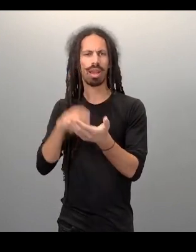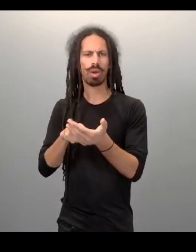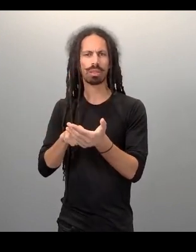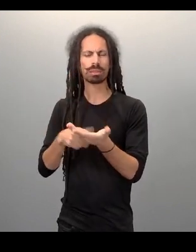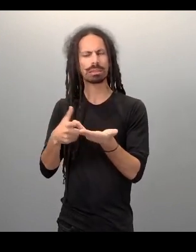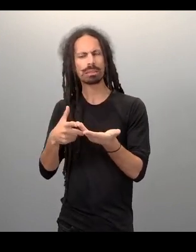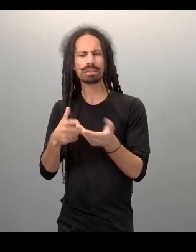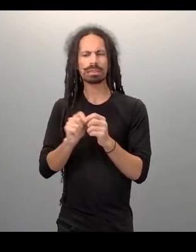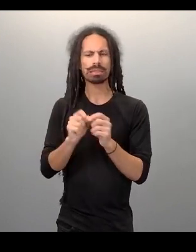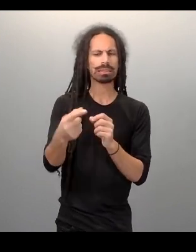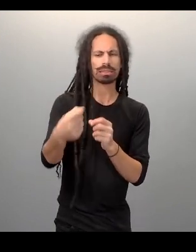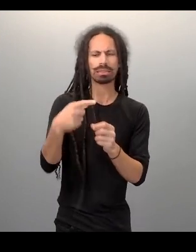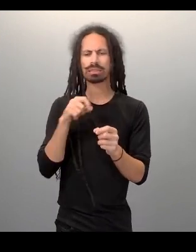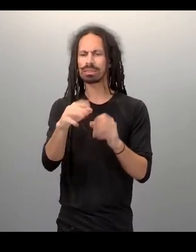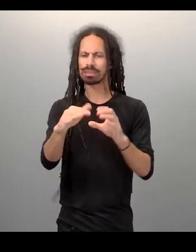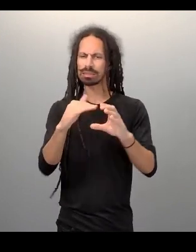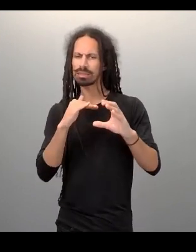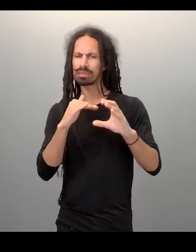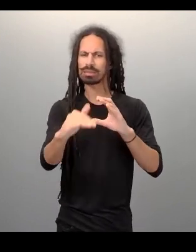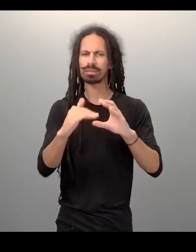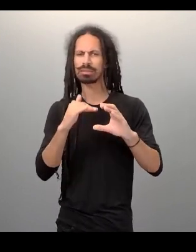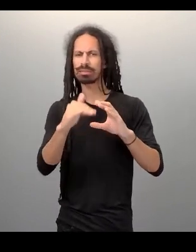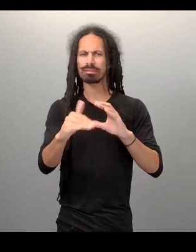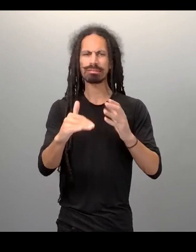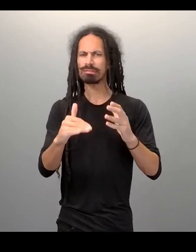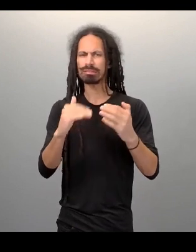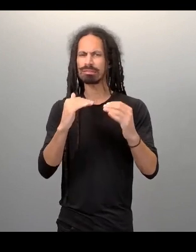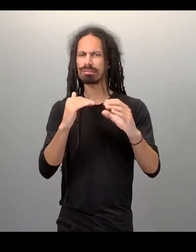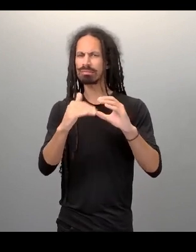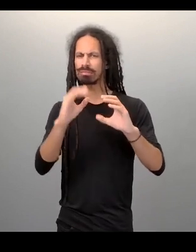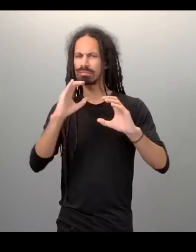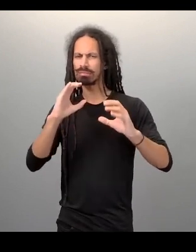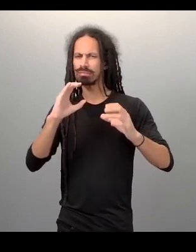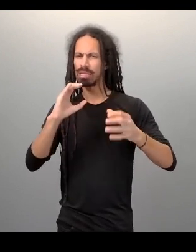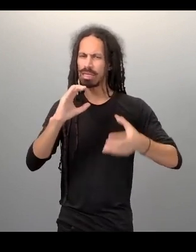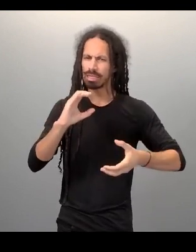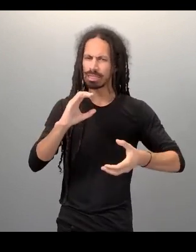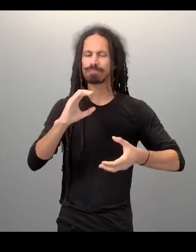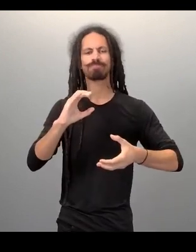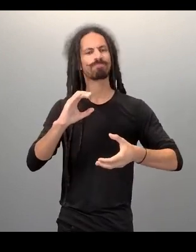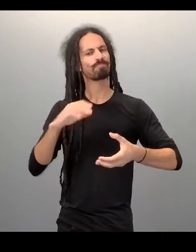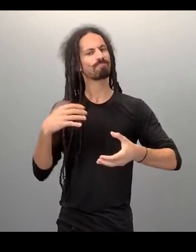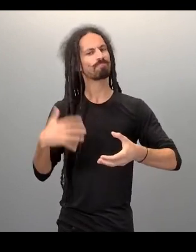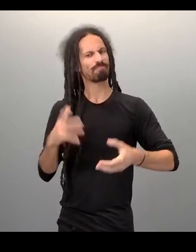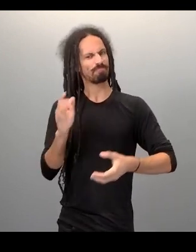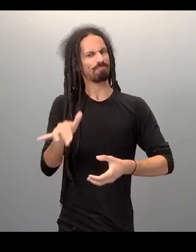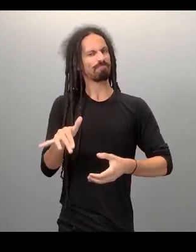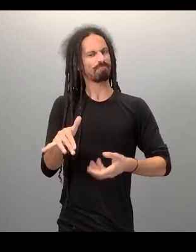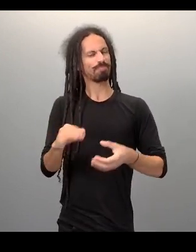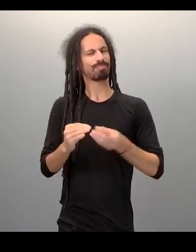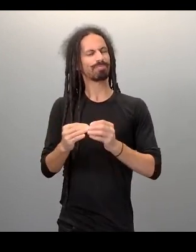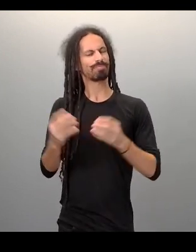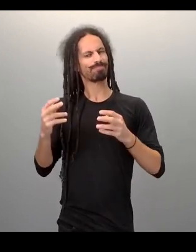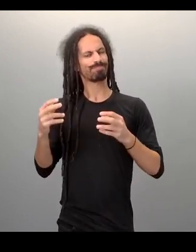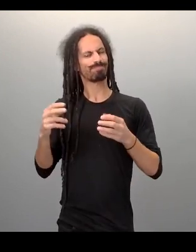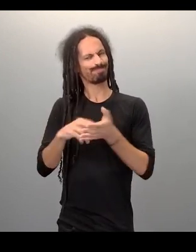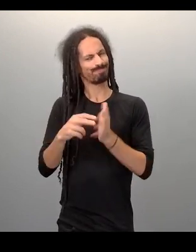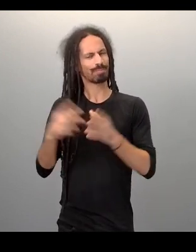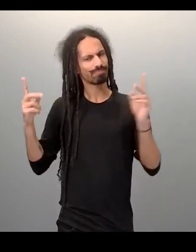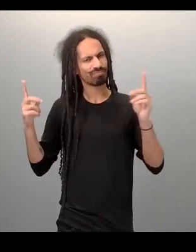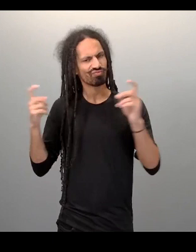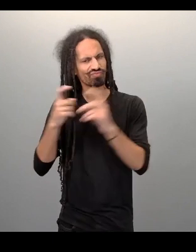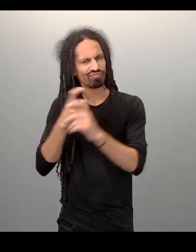forth chain between you and the recipient of that email. Then that calls for you to perhaps have a different form